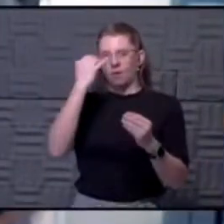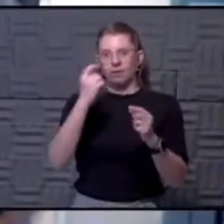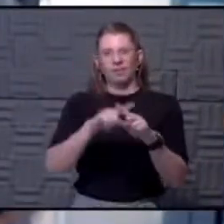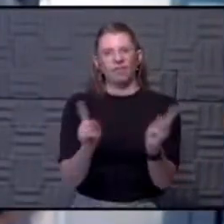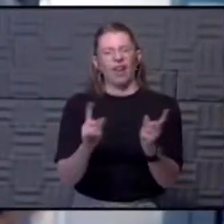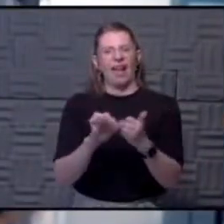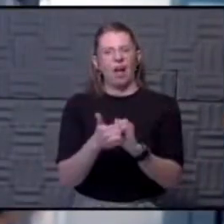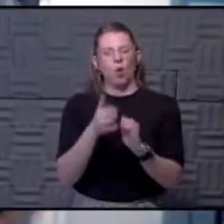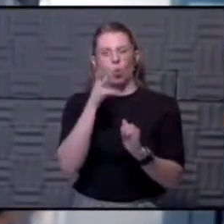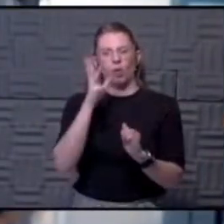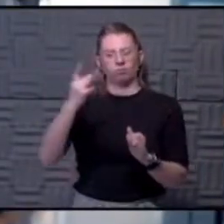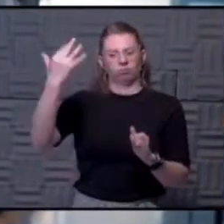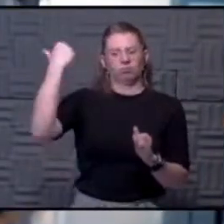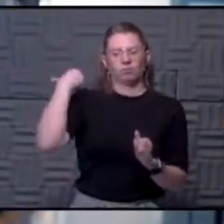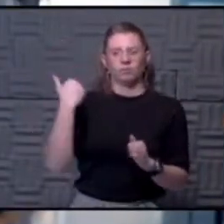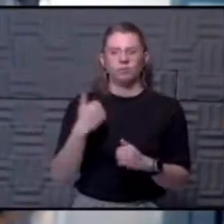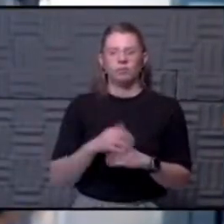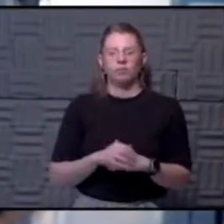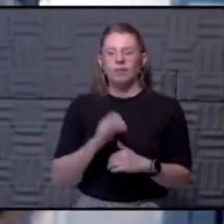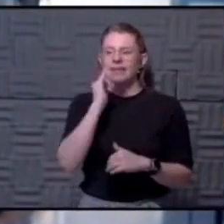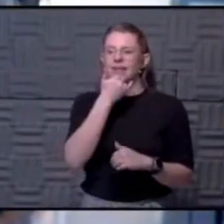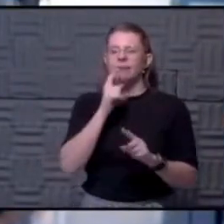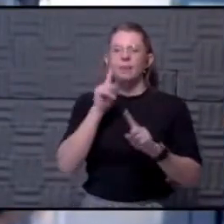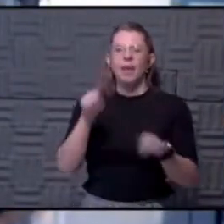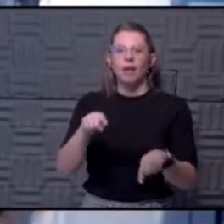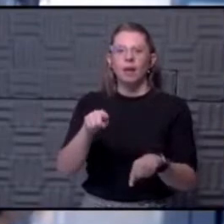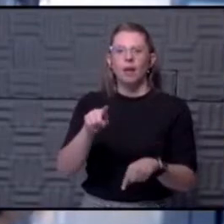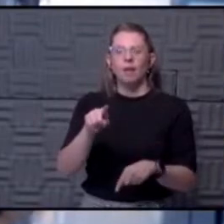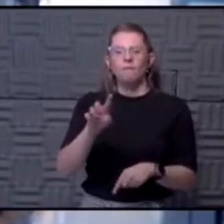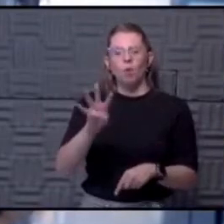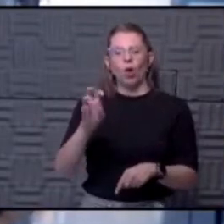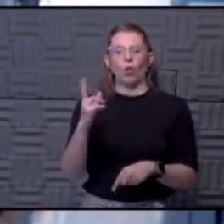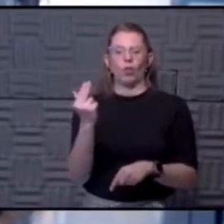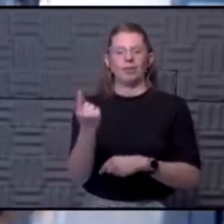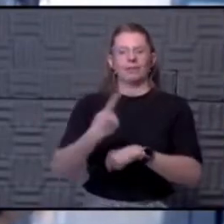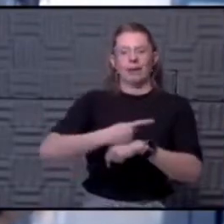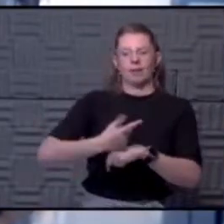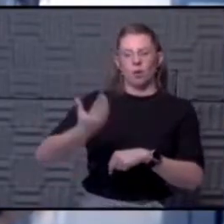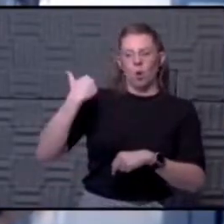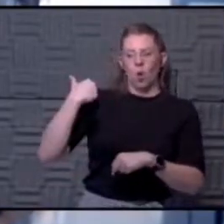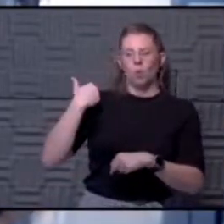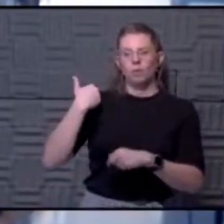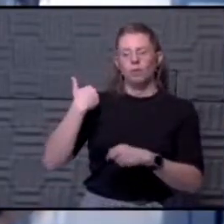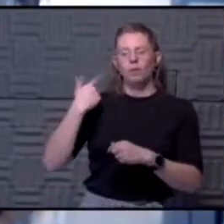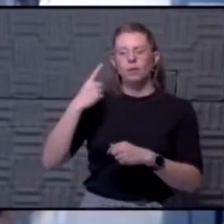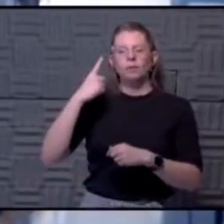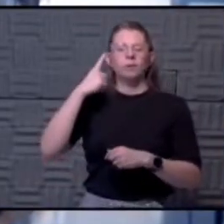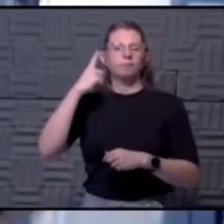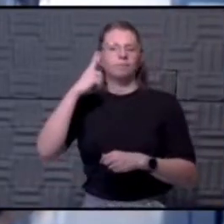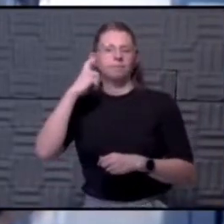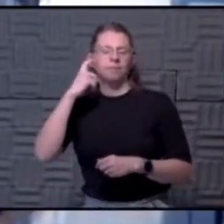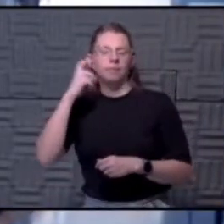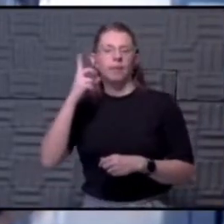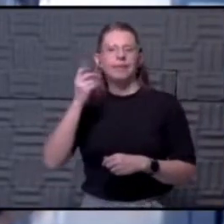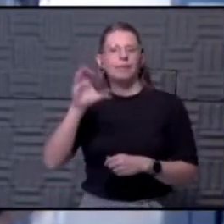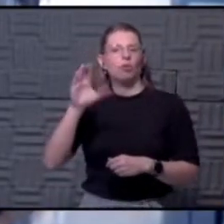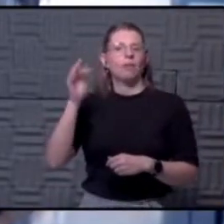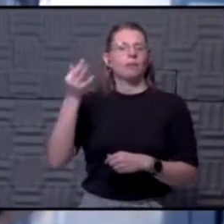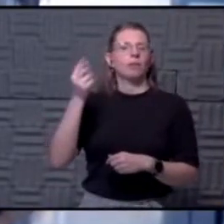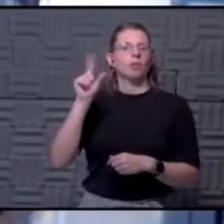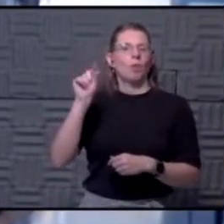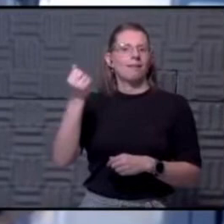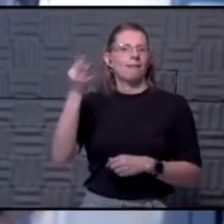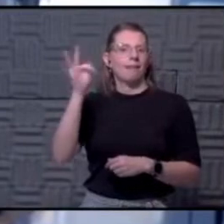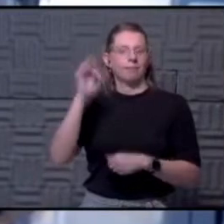Yeah, we stood up Incident Command 413 days ago. We saw this coming in December of 19 and stood up